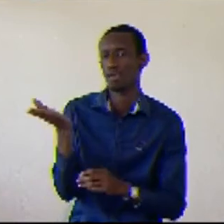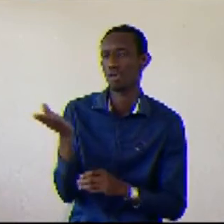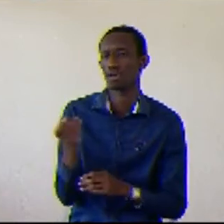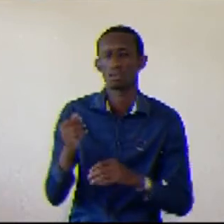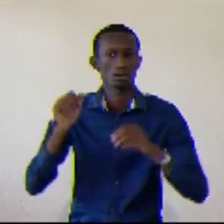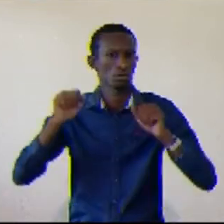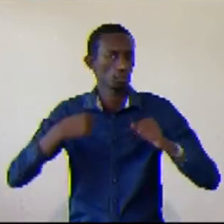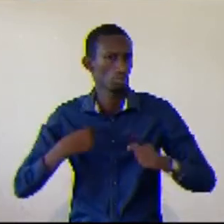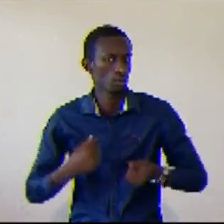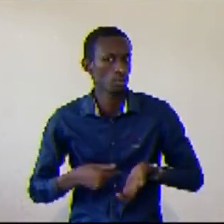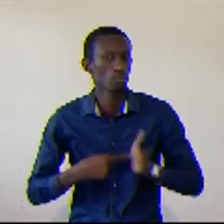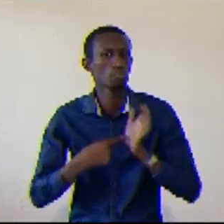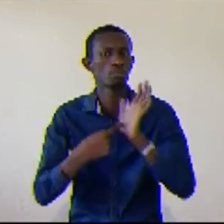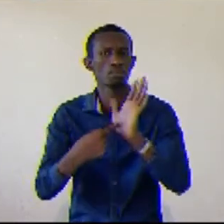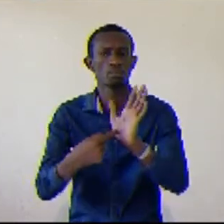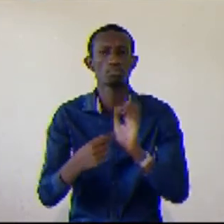example.